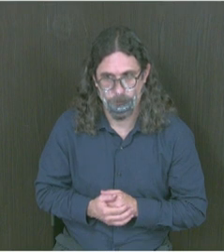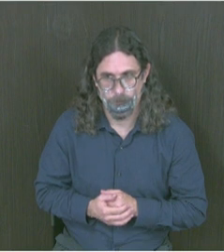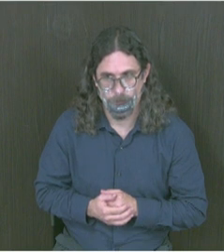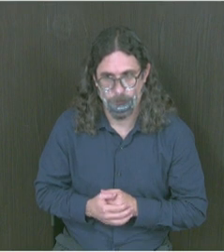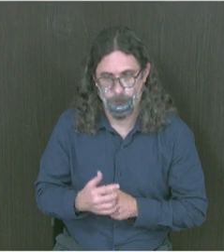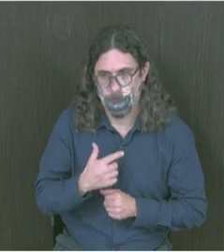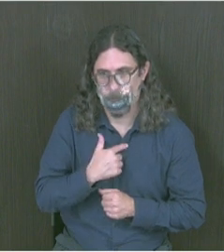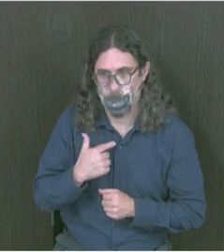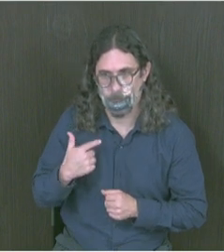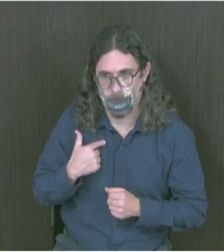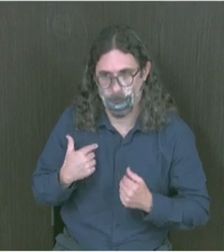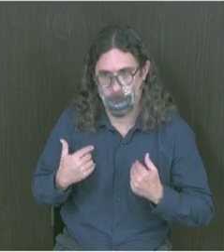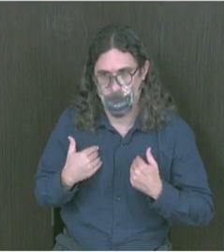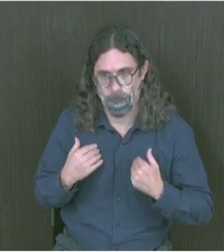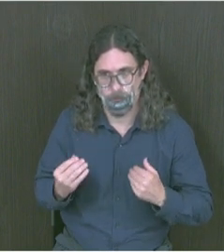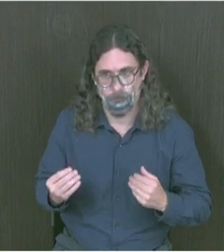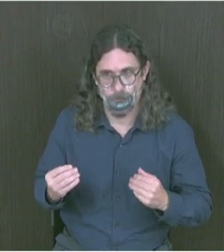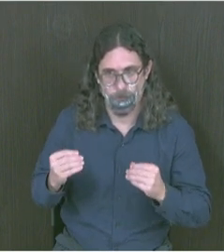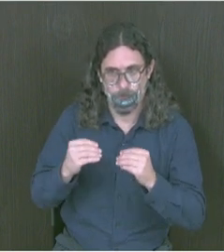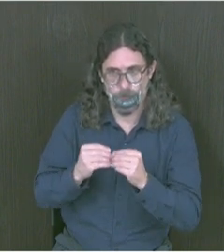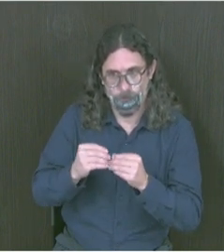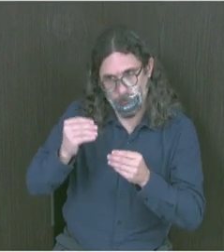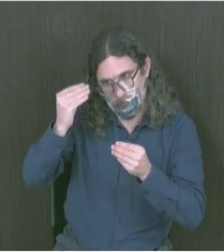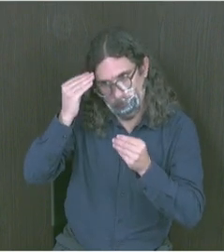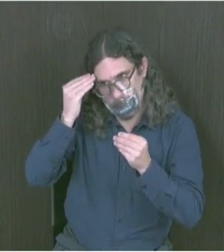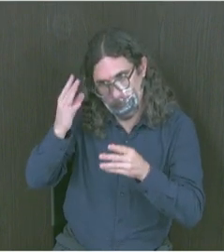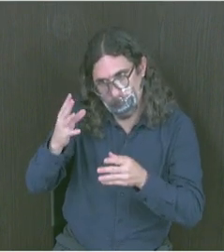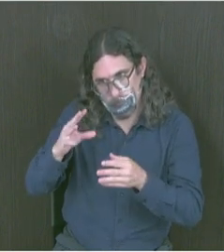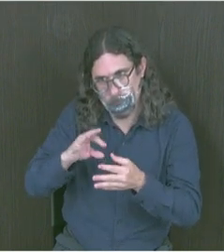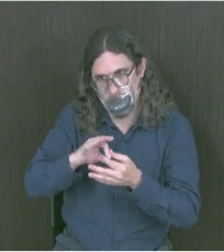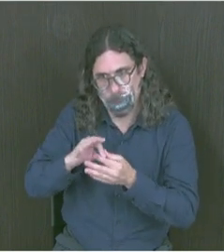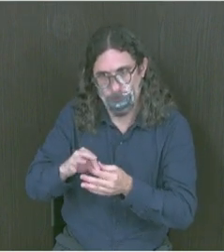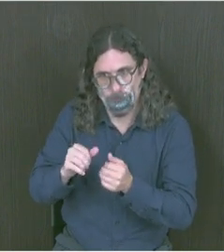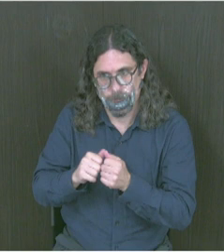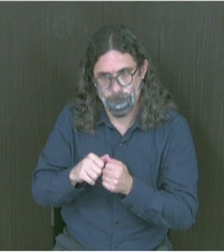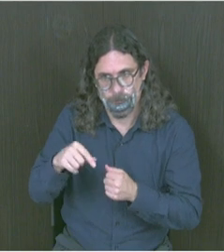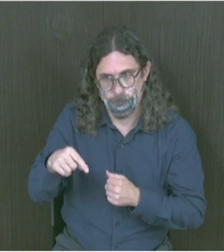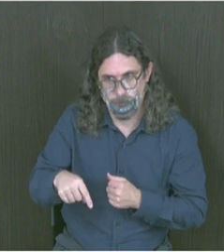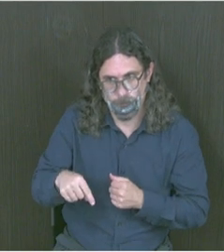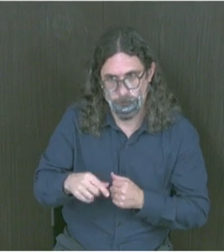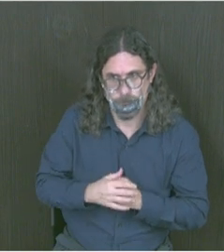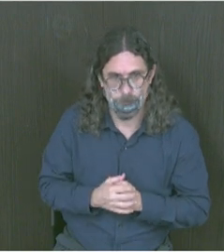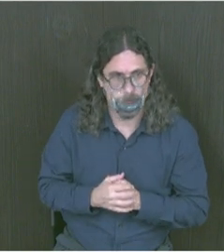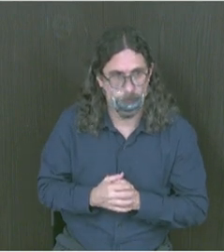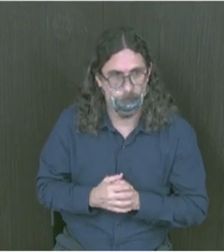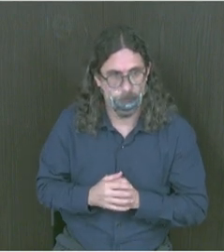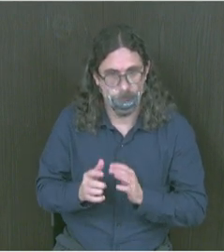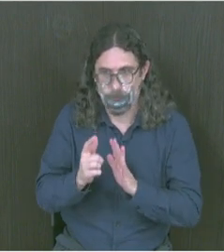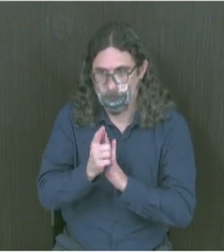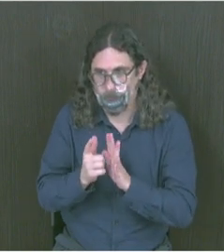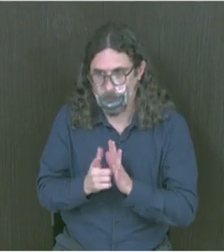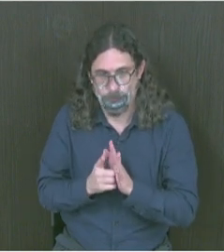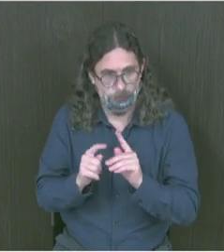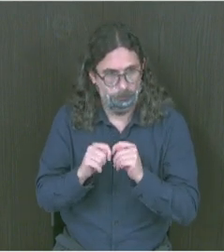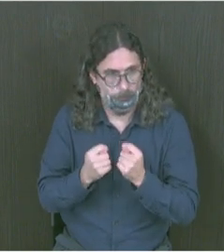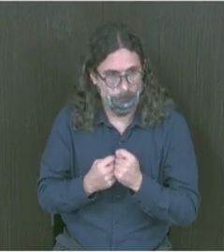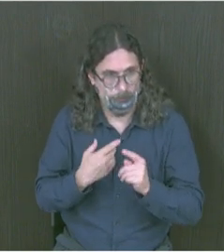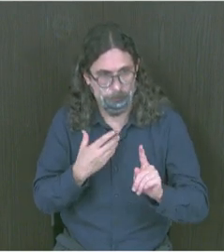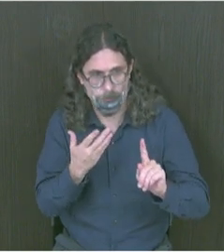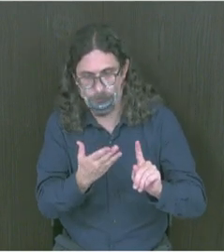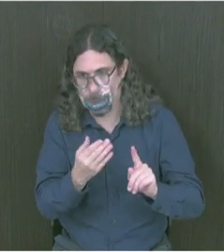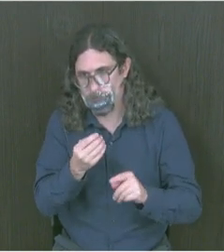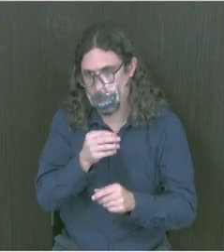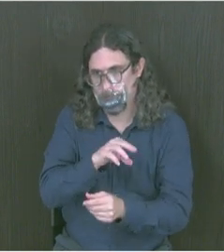That'd be the borough office. We have it in the borough office, Commissioner. Can you take a look at it and let us know what it looks like? Thank you.